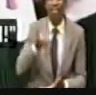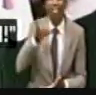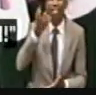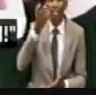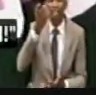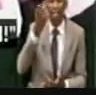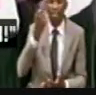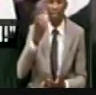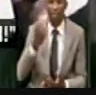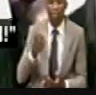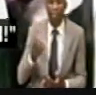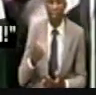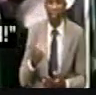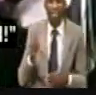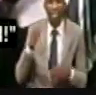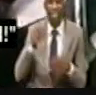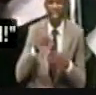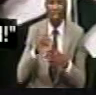In the midst of the